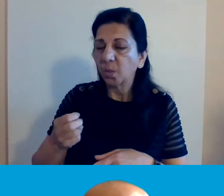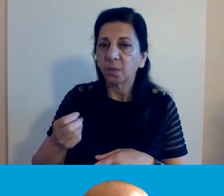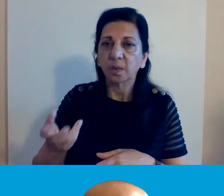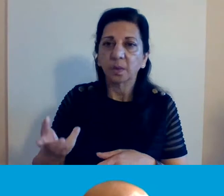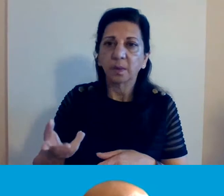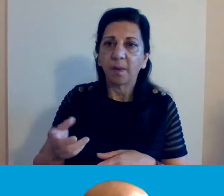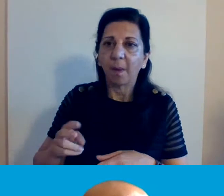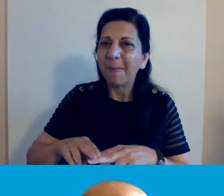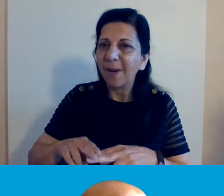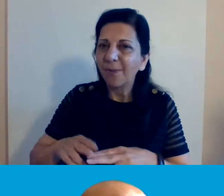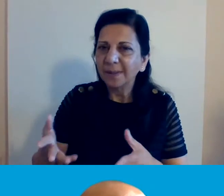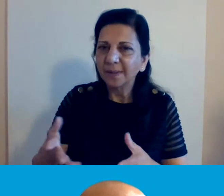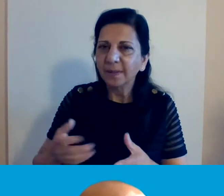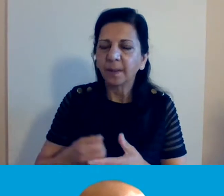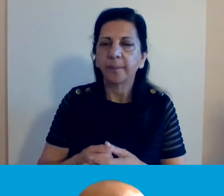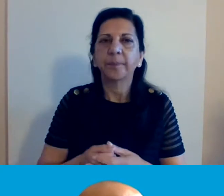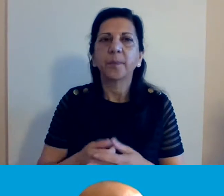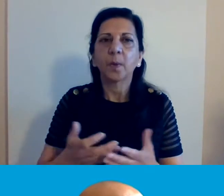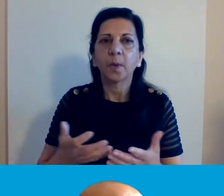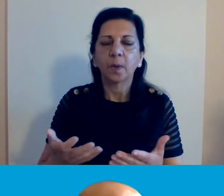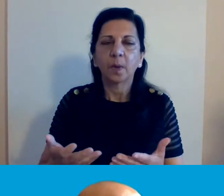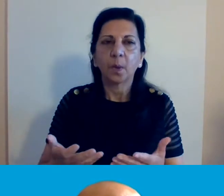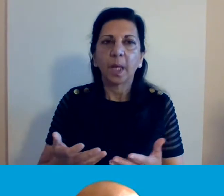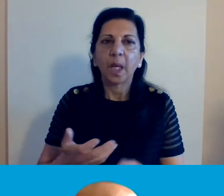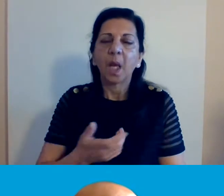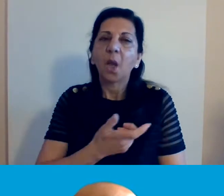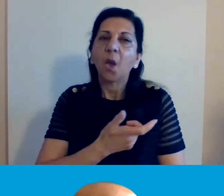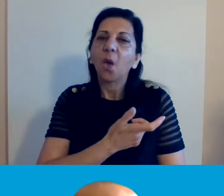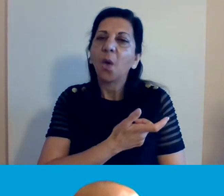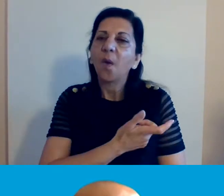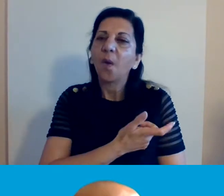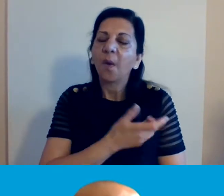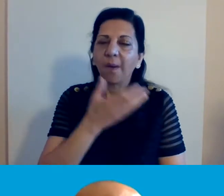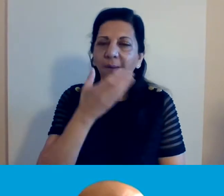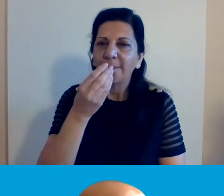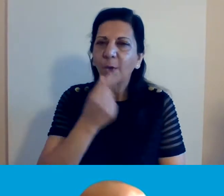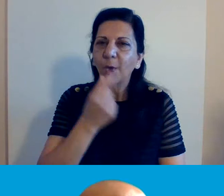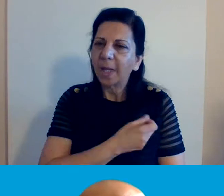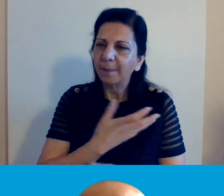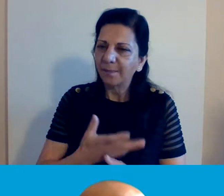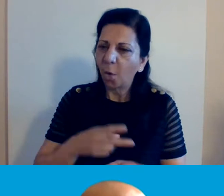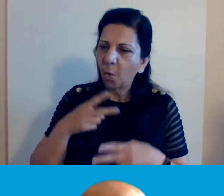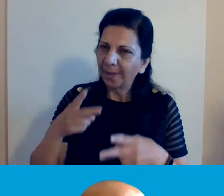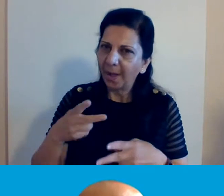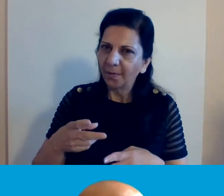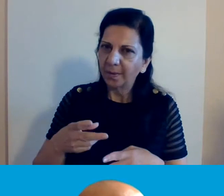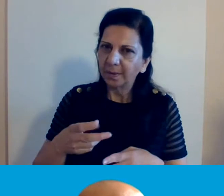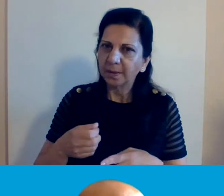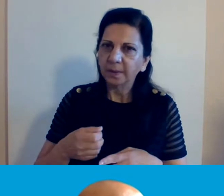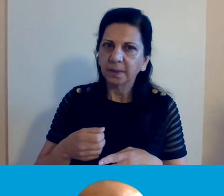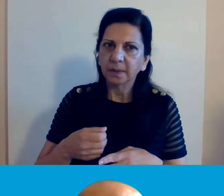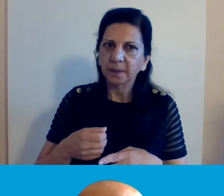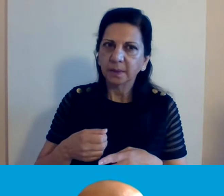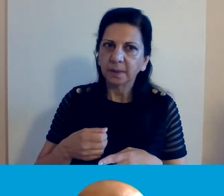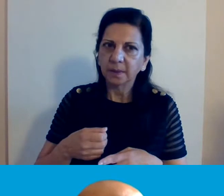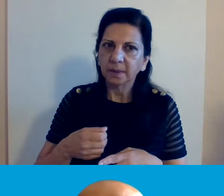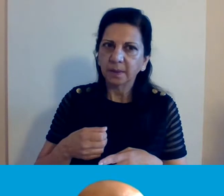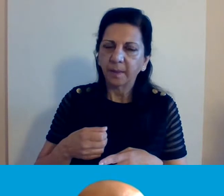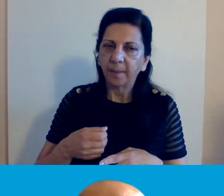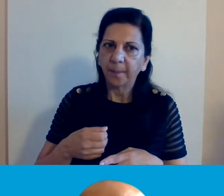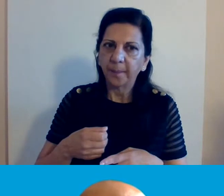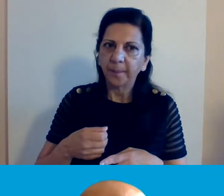flu jabs, and also flu jabs for carers, particularly for carers for shielded patients as well, as I alluded to with the